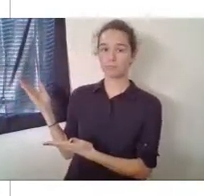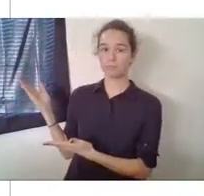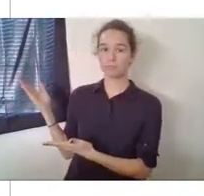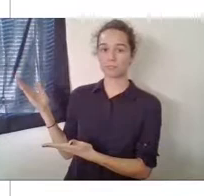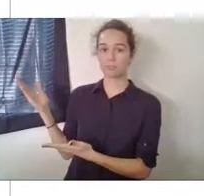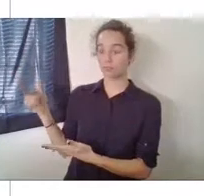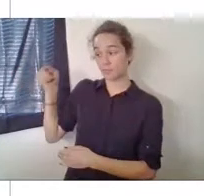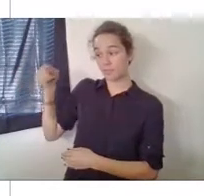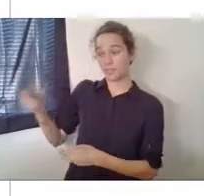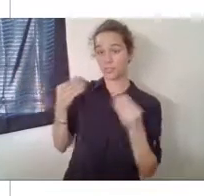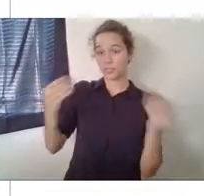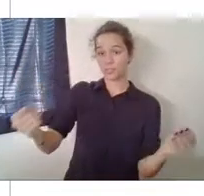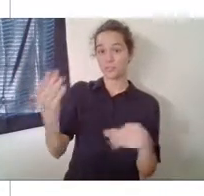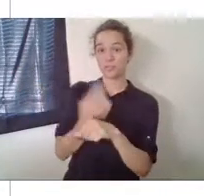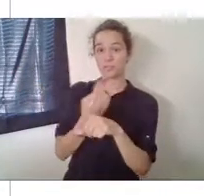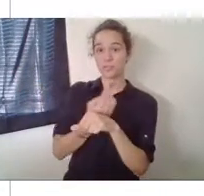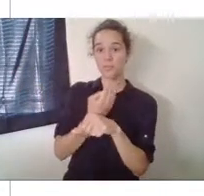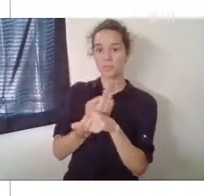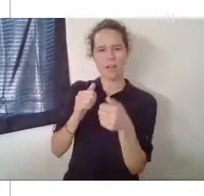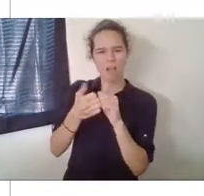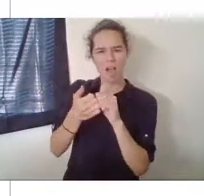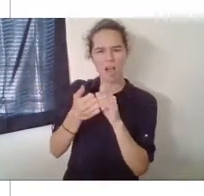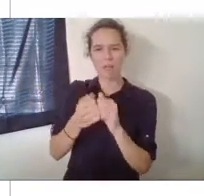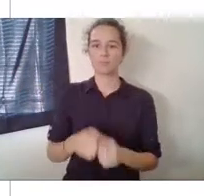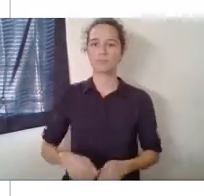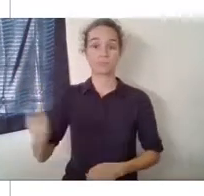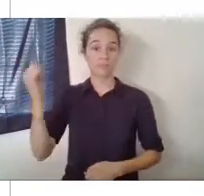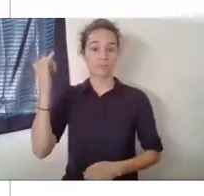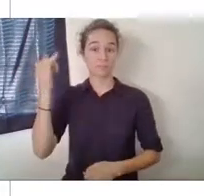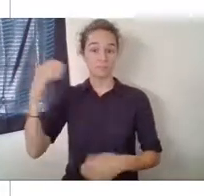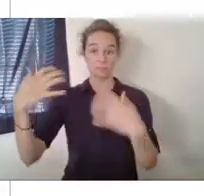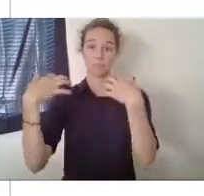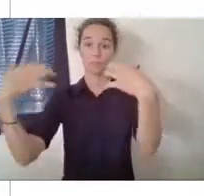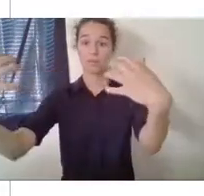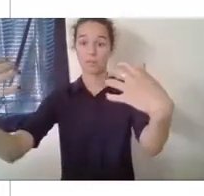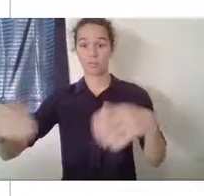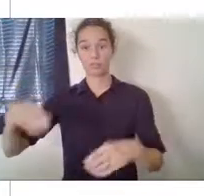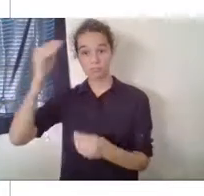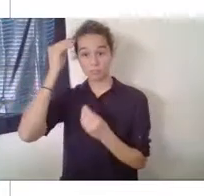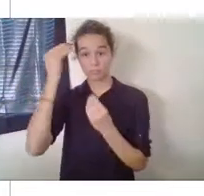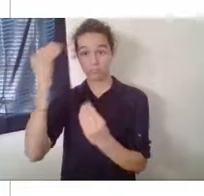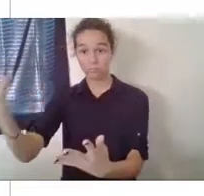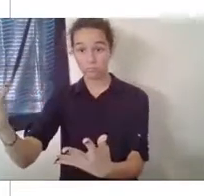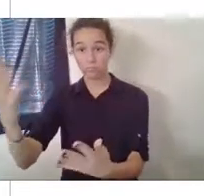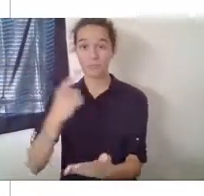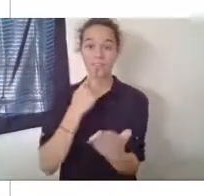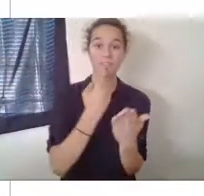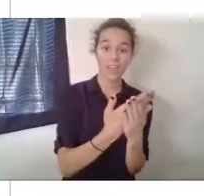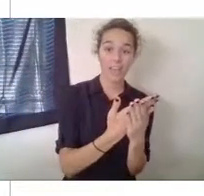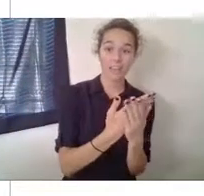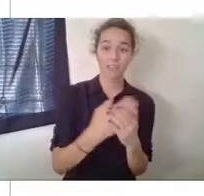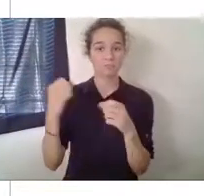the audience the facts or the options. Remember to have your palms up, not down. We'll get to that in a minute.